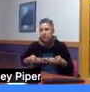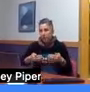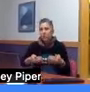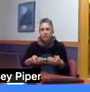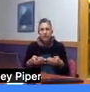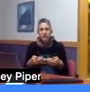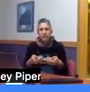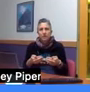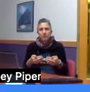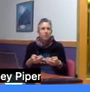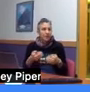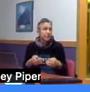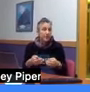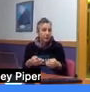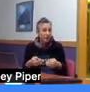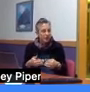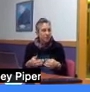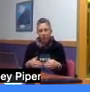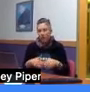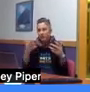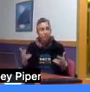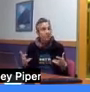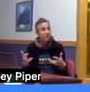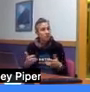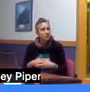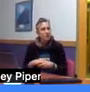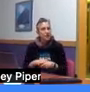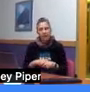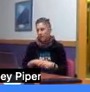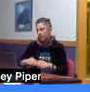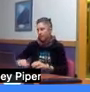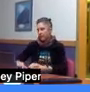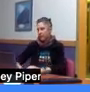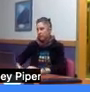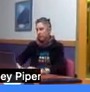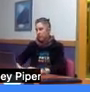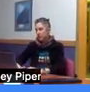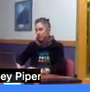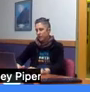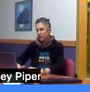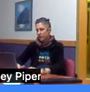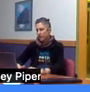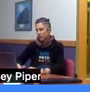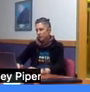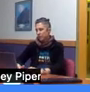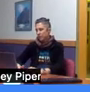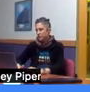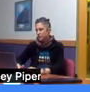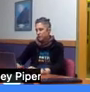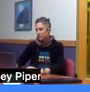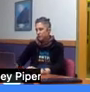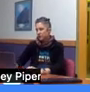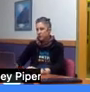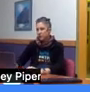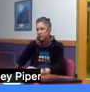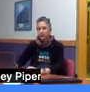don't have to try to hold it together and like pretend that they're not anxious the whole time they're being anxious, I think can really go a long way for helping